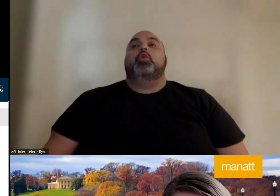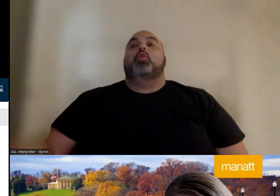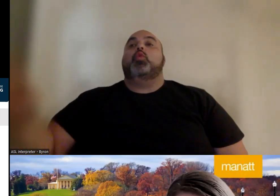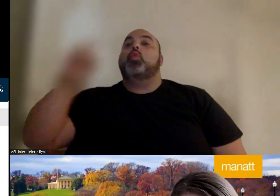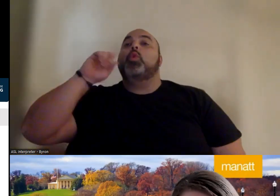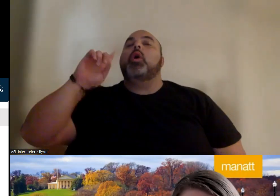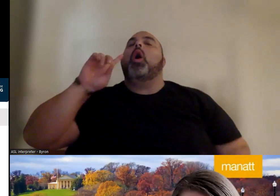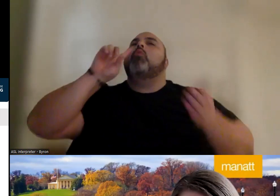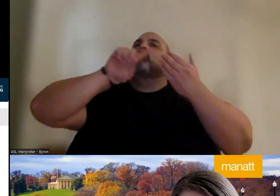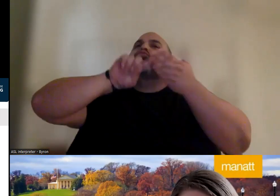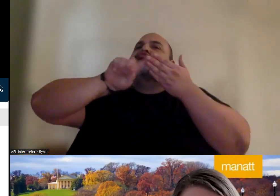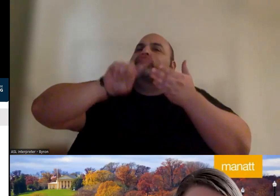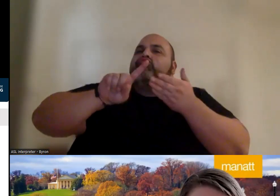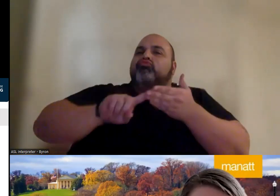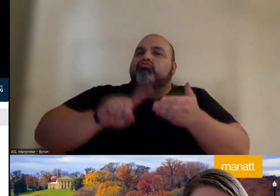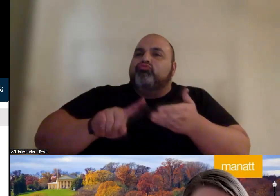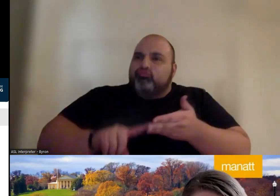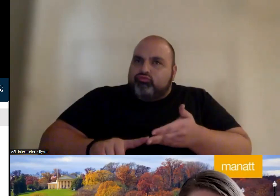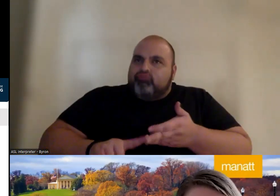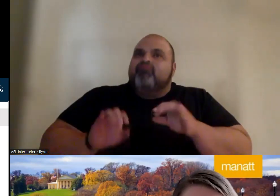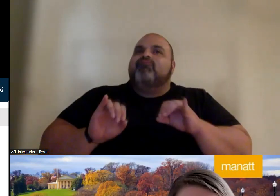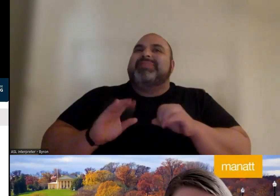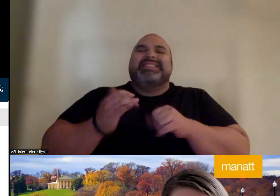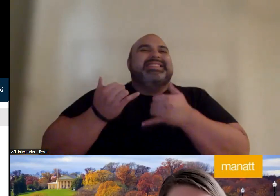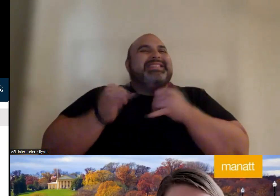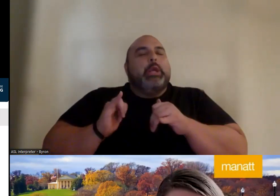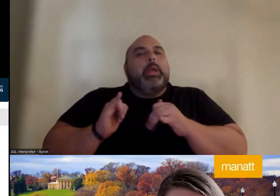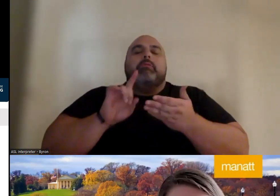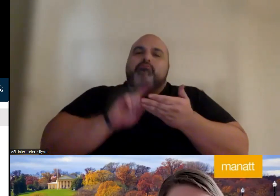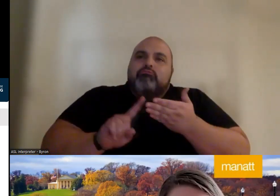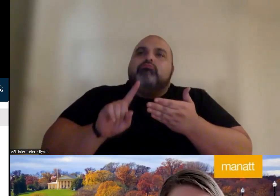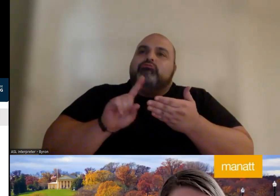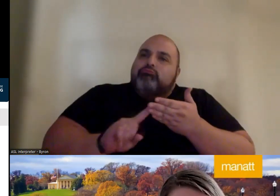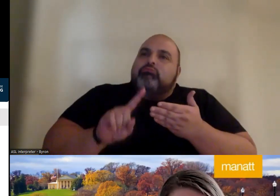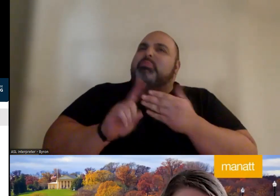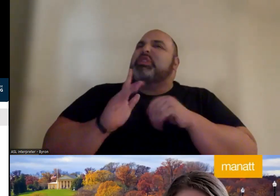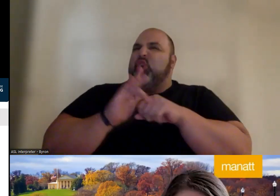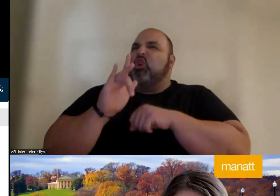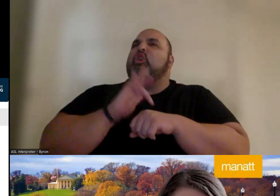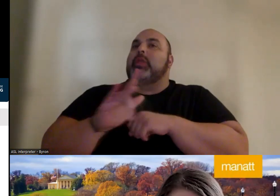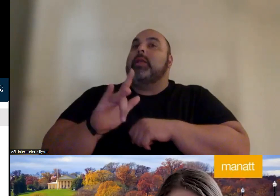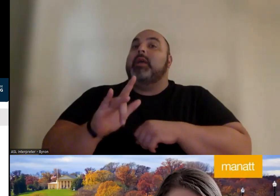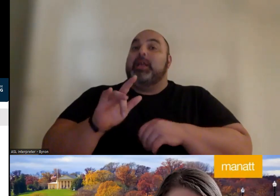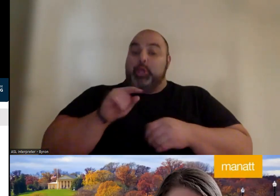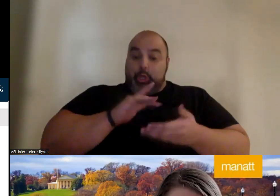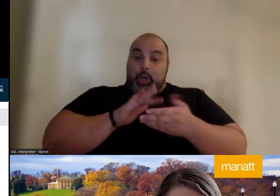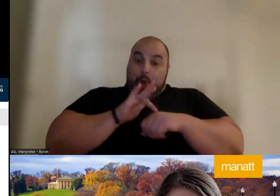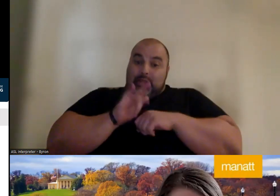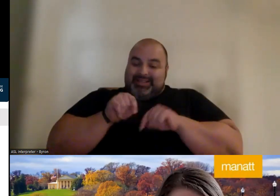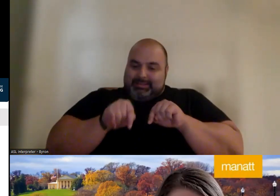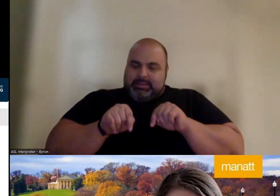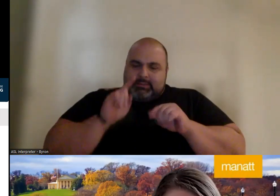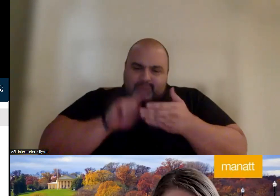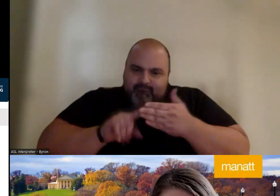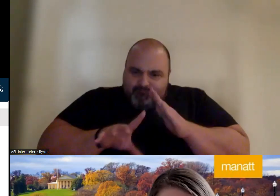visitation is still early. But some early studies do show there may have been some adverse effects